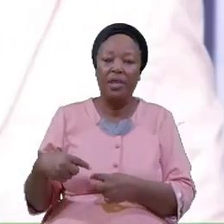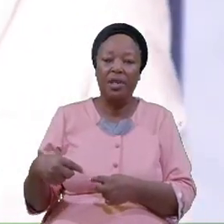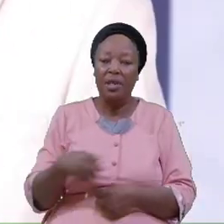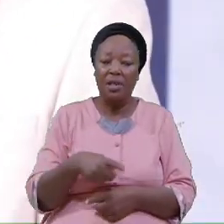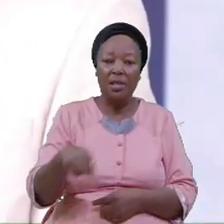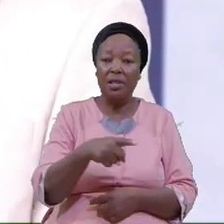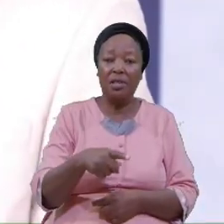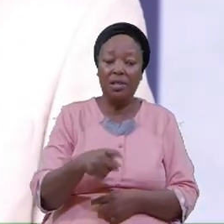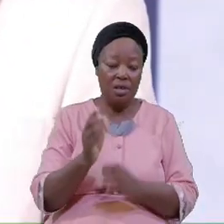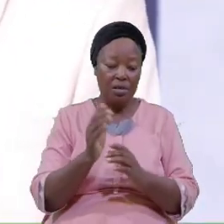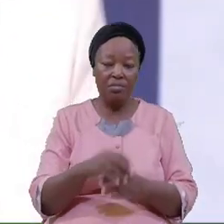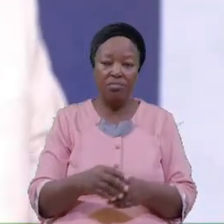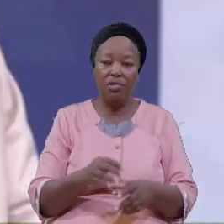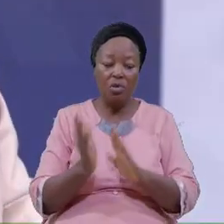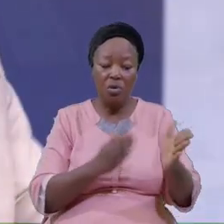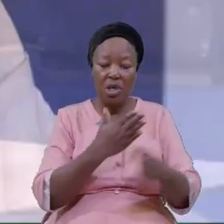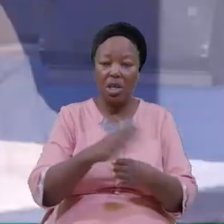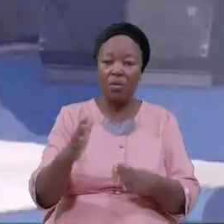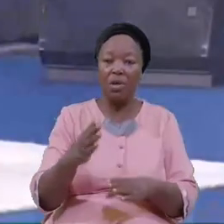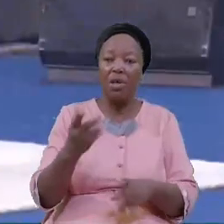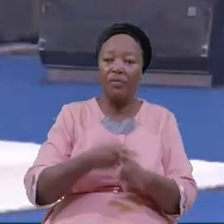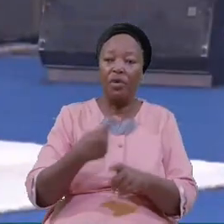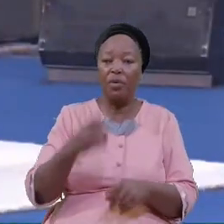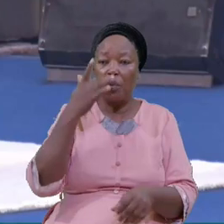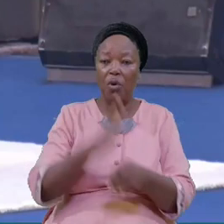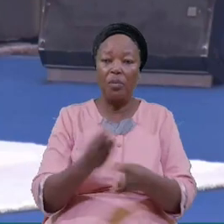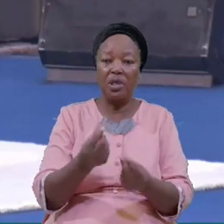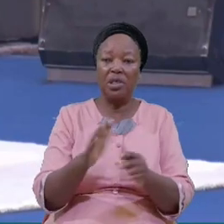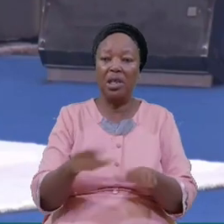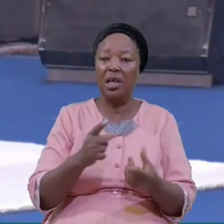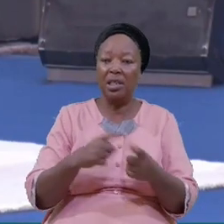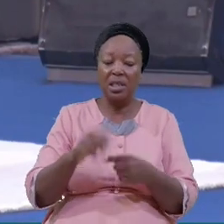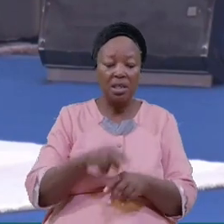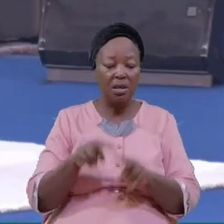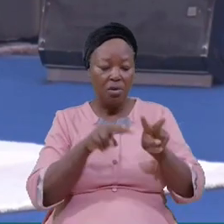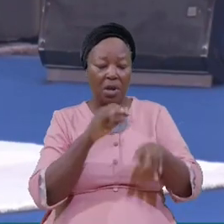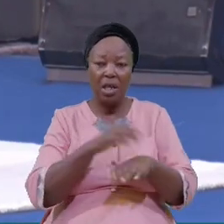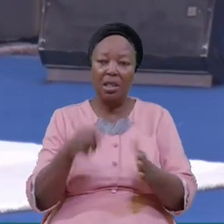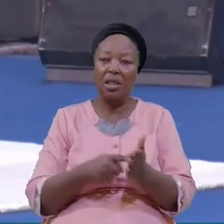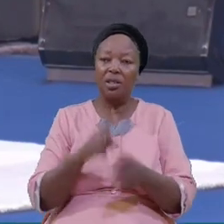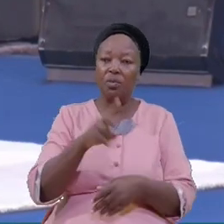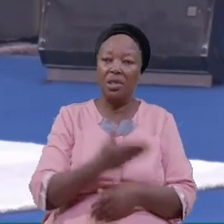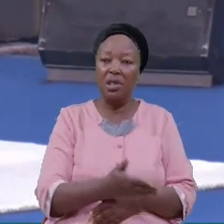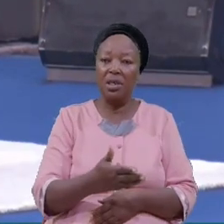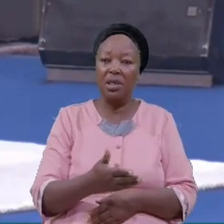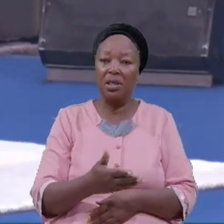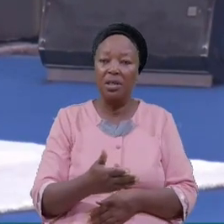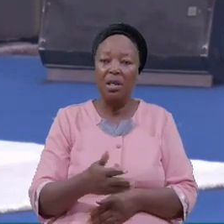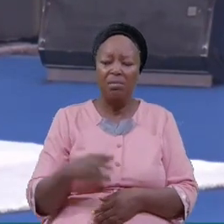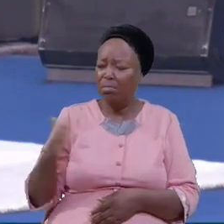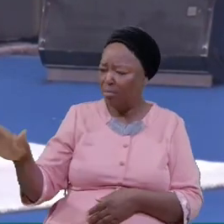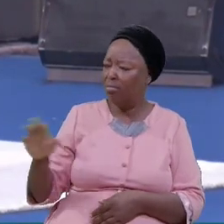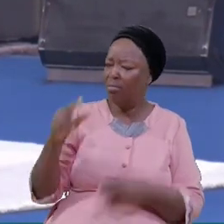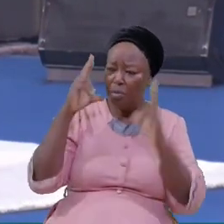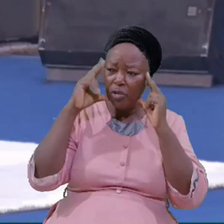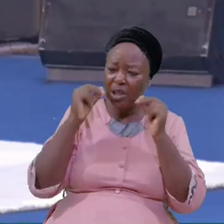the promised land. Ils se sont détournés de la terre promise. And they looked at this one here. Let's stay here, Moses. Give us this land.